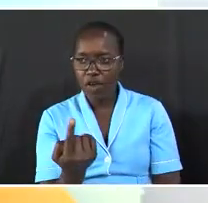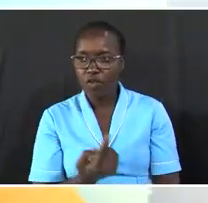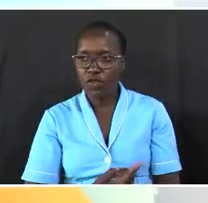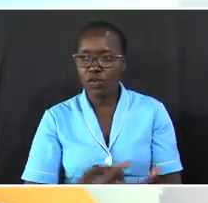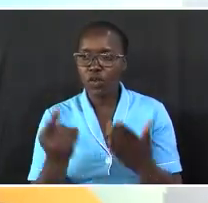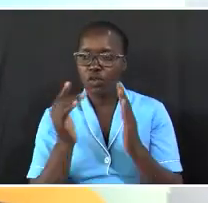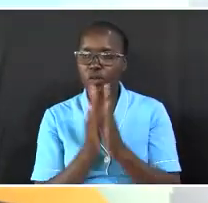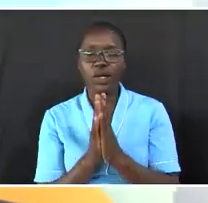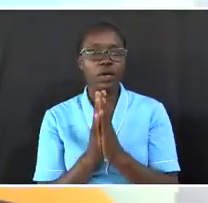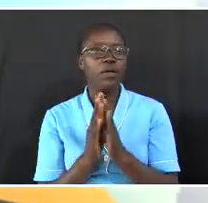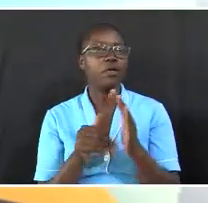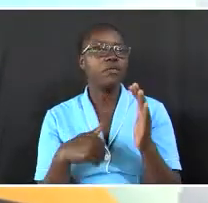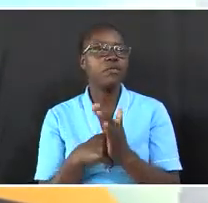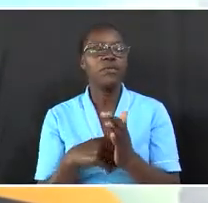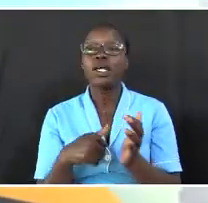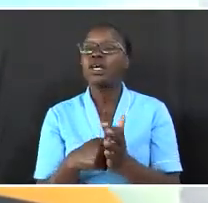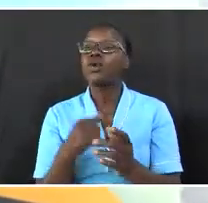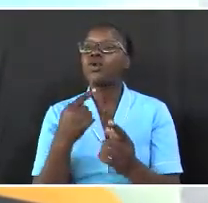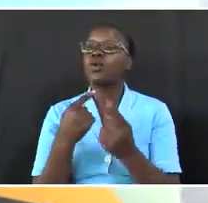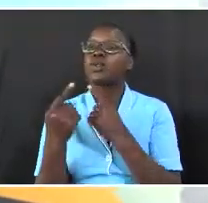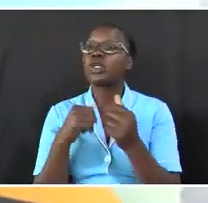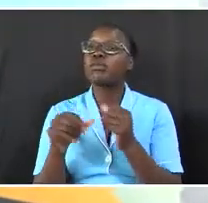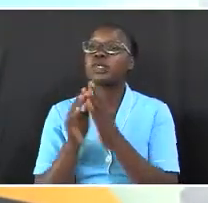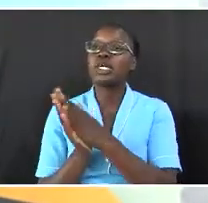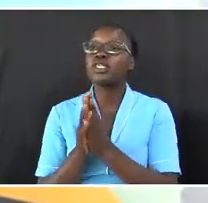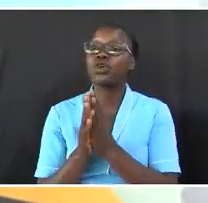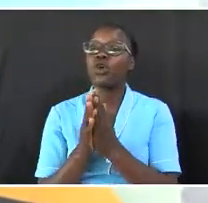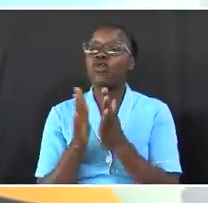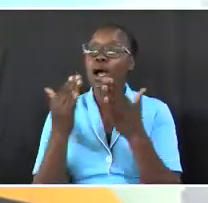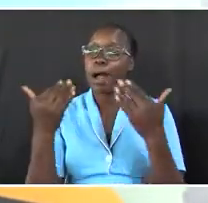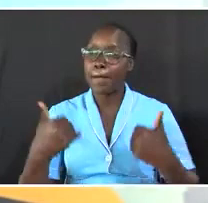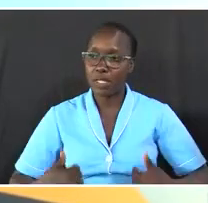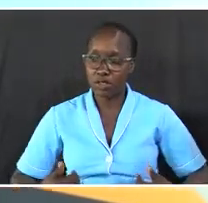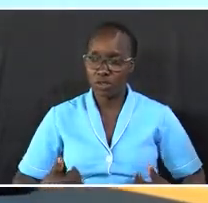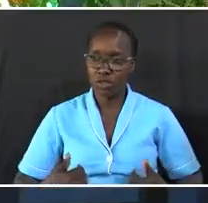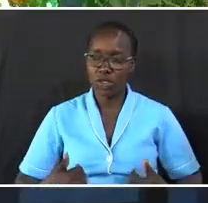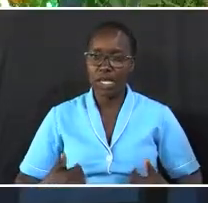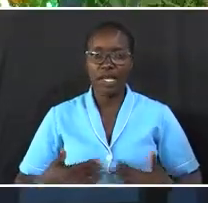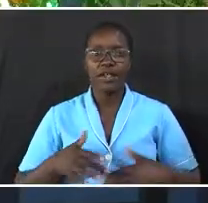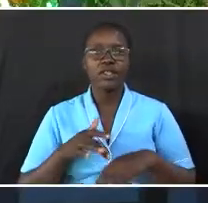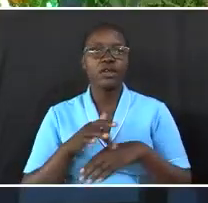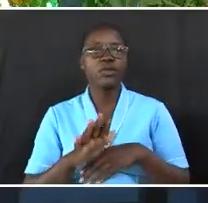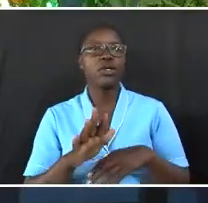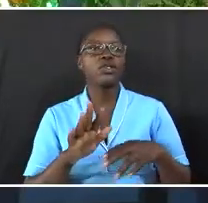of prayer, we were told about a story of a person. They went